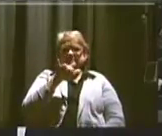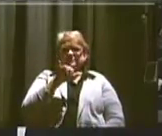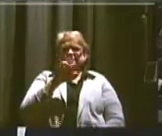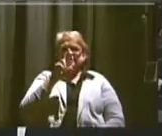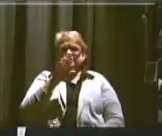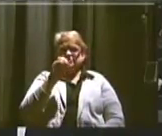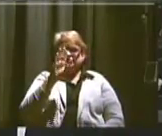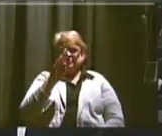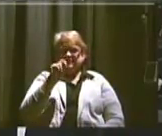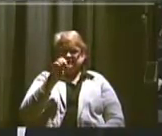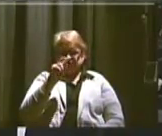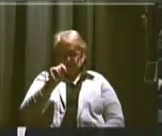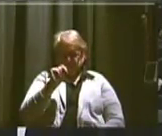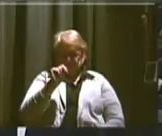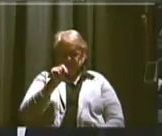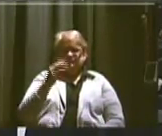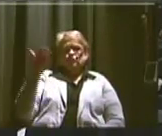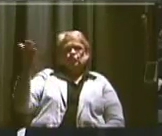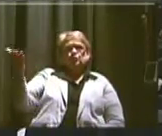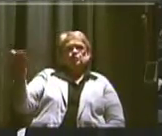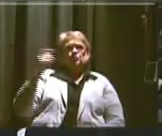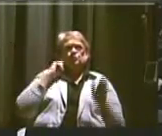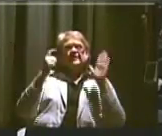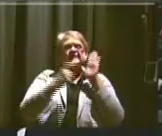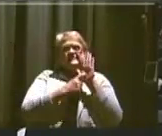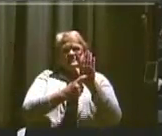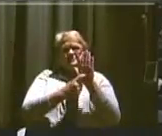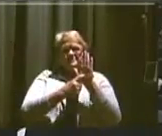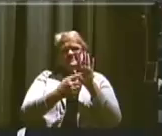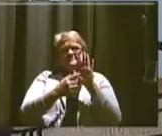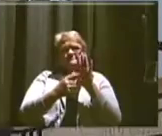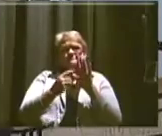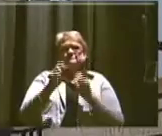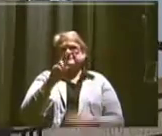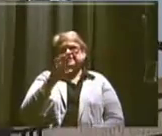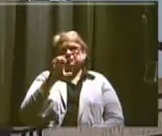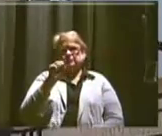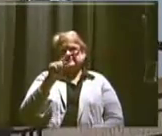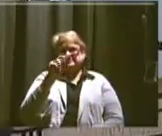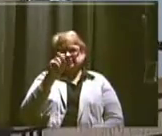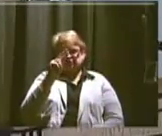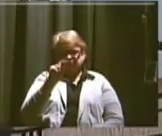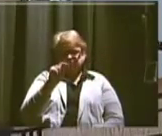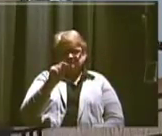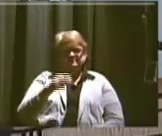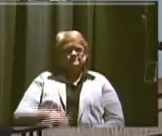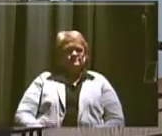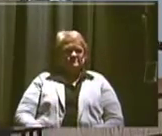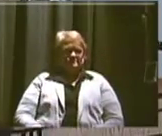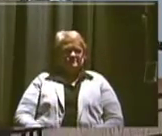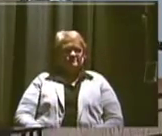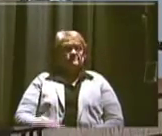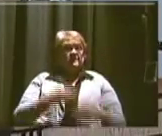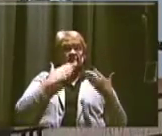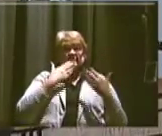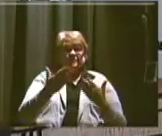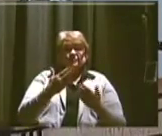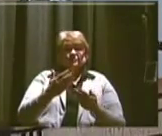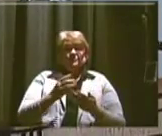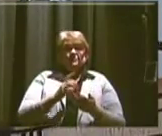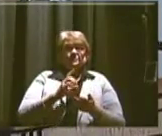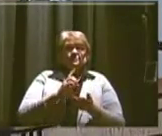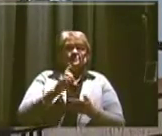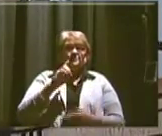the recognitions and resolutions section of the meeting. Thank you, Dr. Hargens, Board Chair David